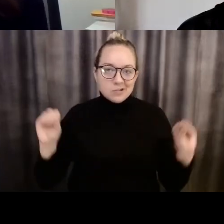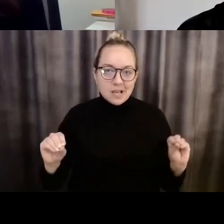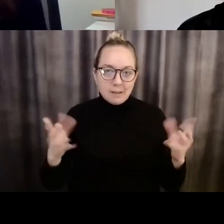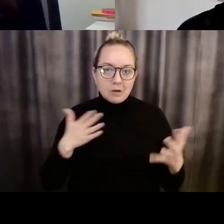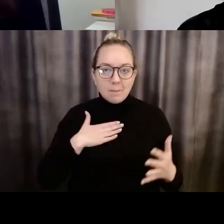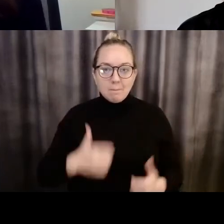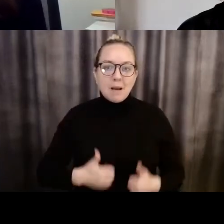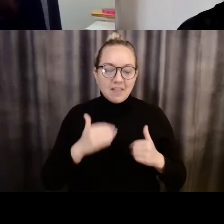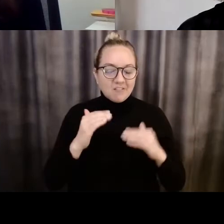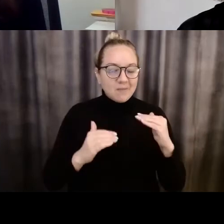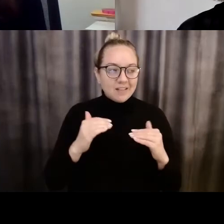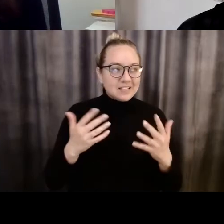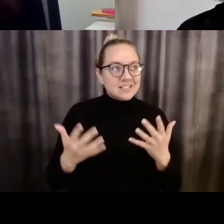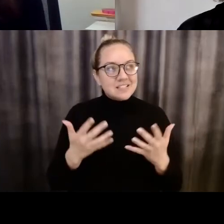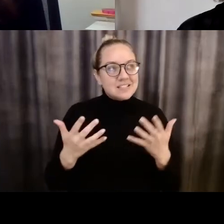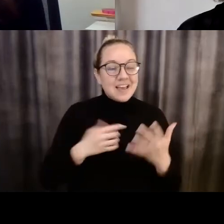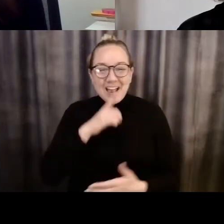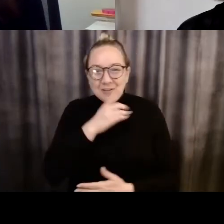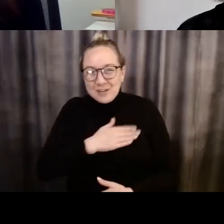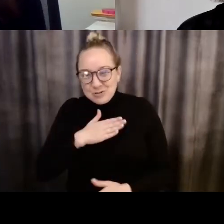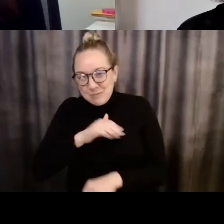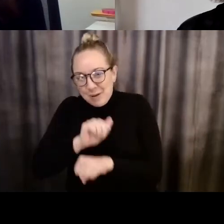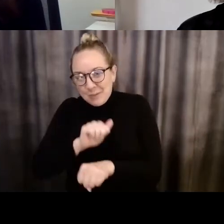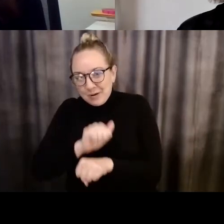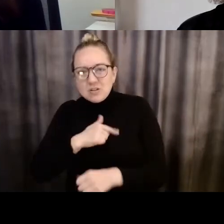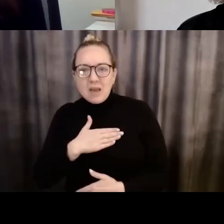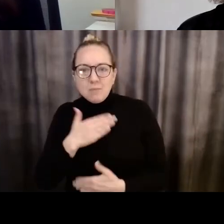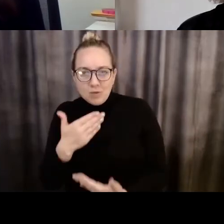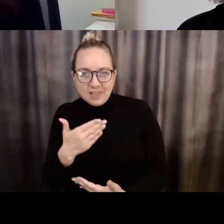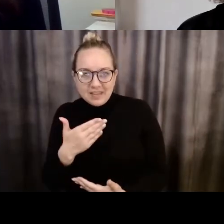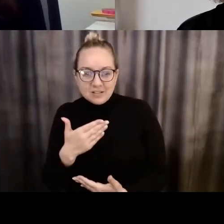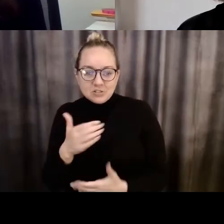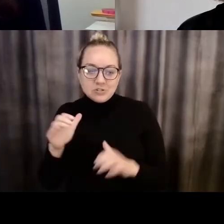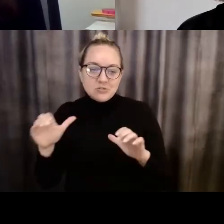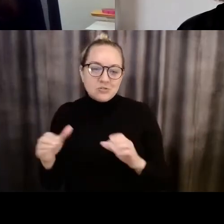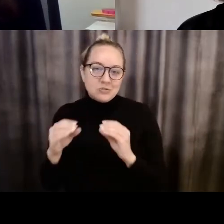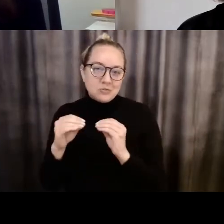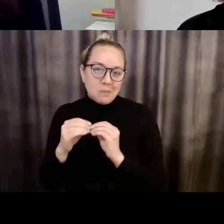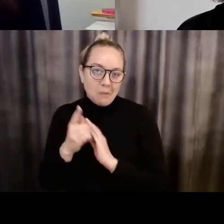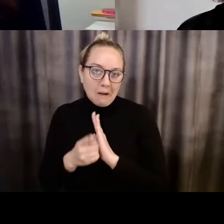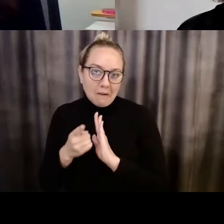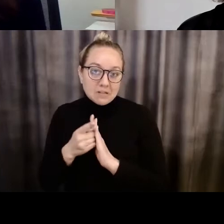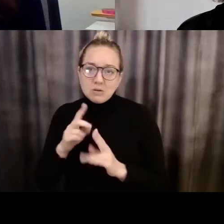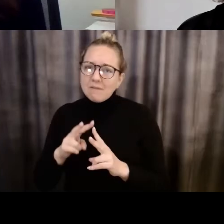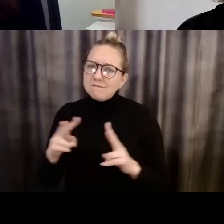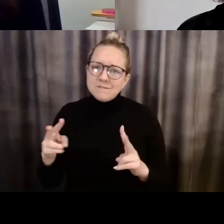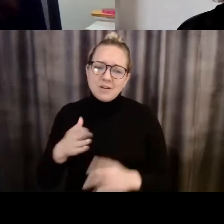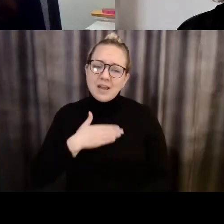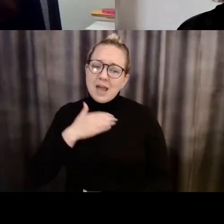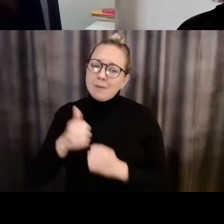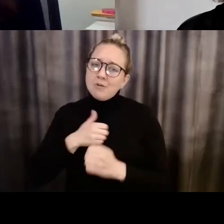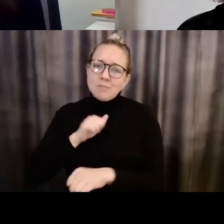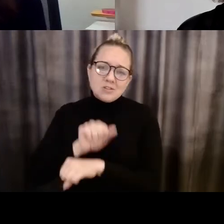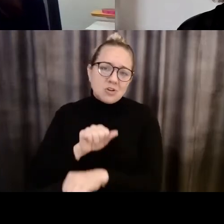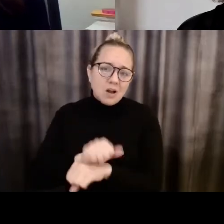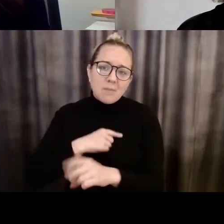really enjoy my work. I'm willing to put the hours. It's fulfilling, right? I'm very happy with the job that I have. I'm very lucky that